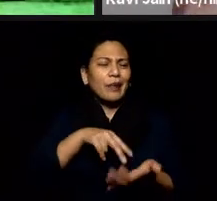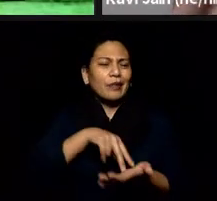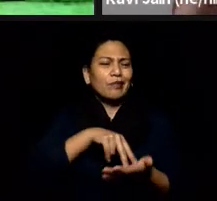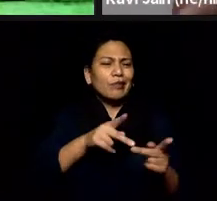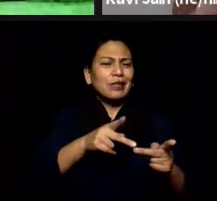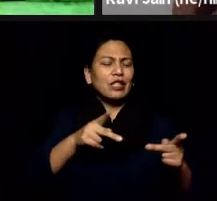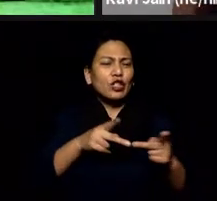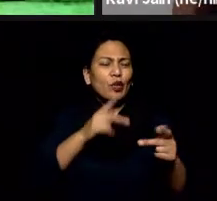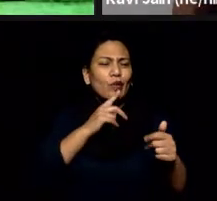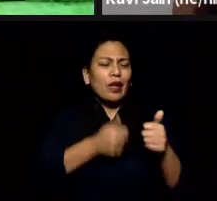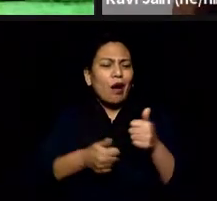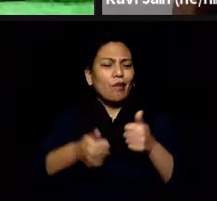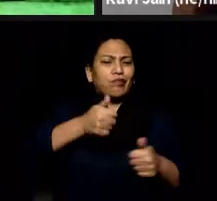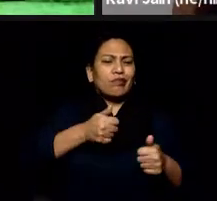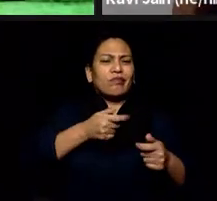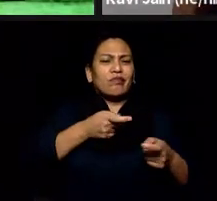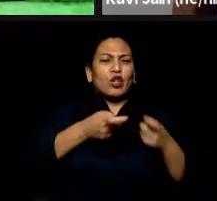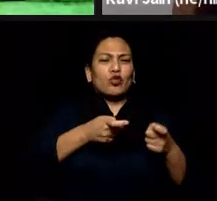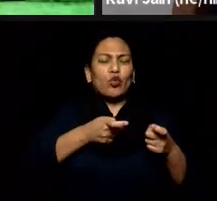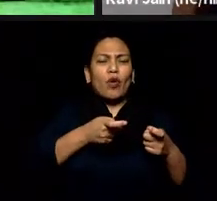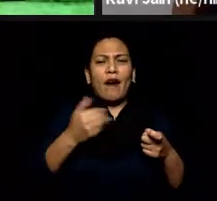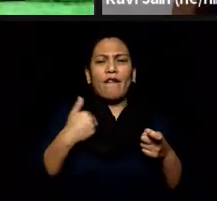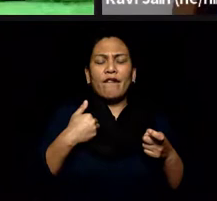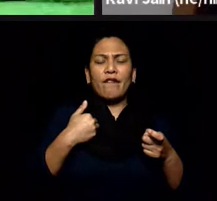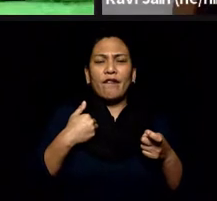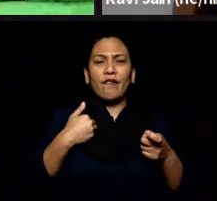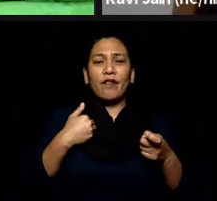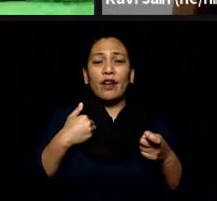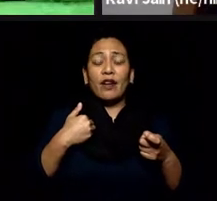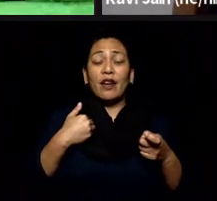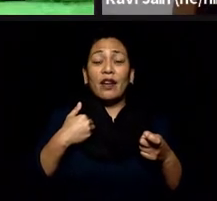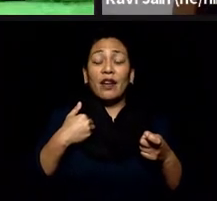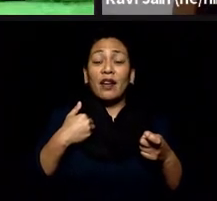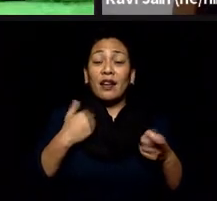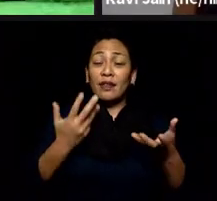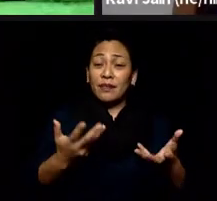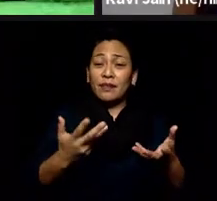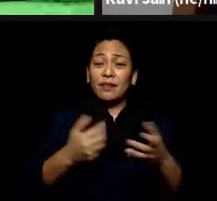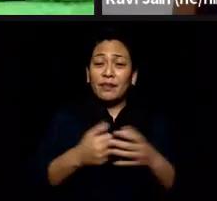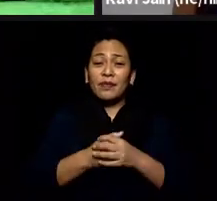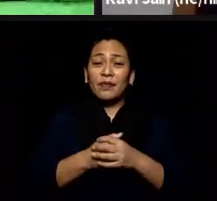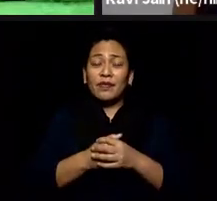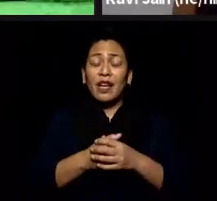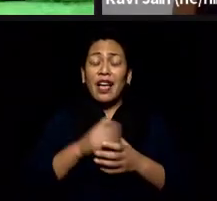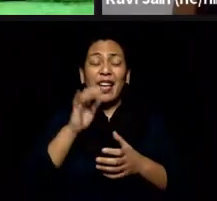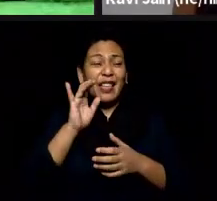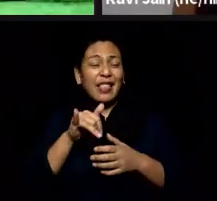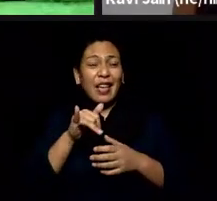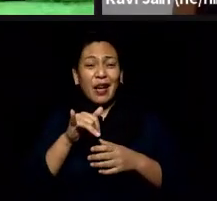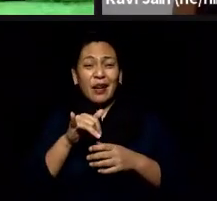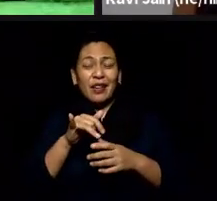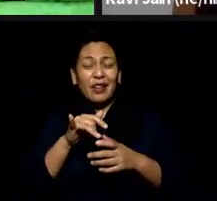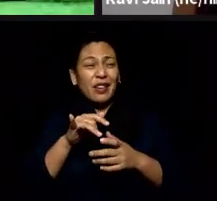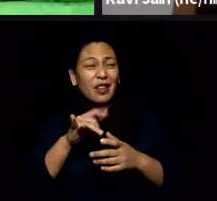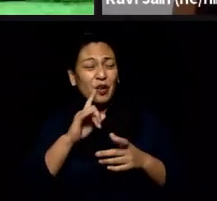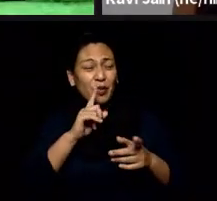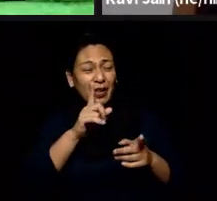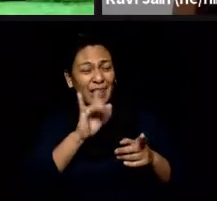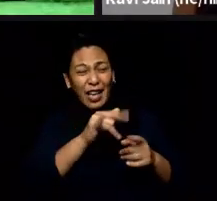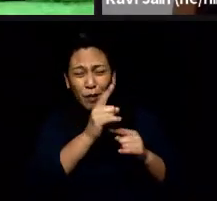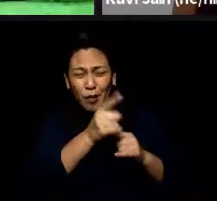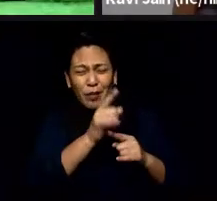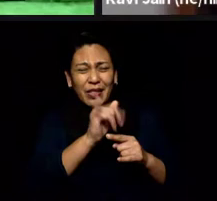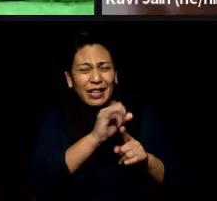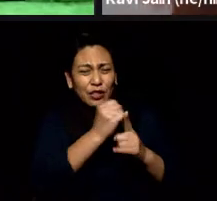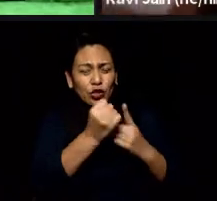had supremacy in his eye. And the moment I feel that white people are missing